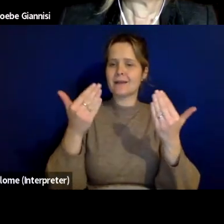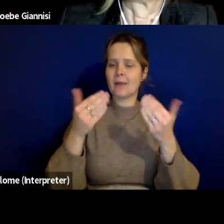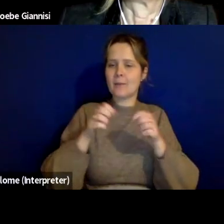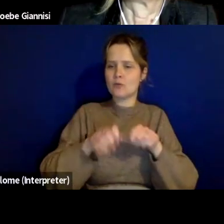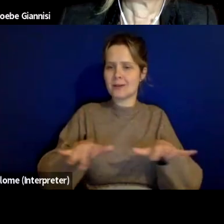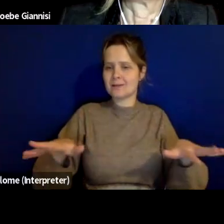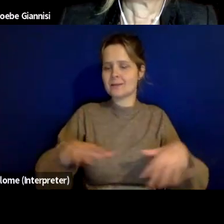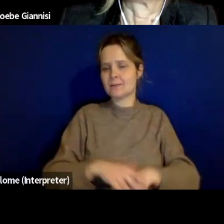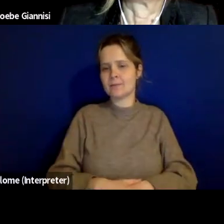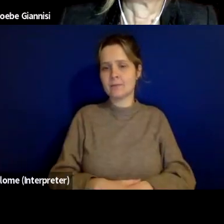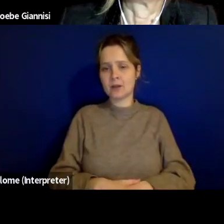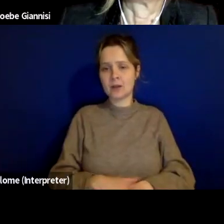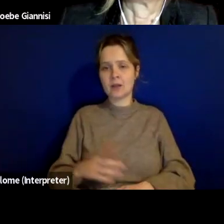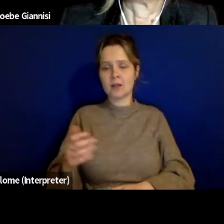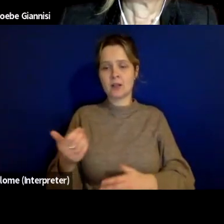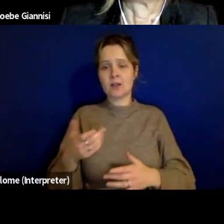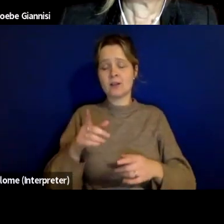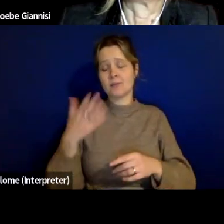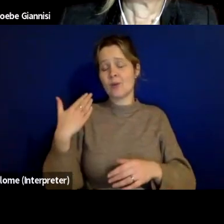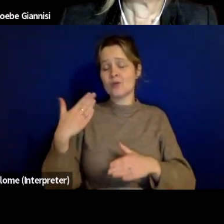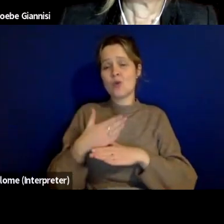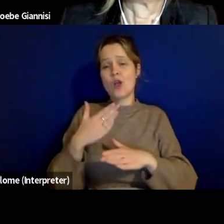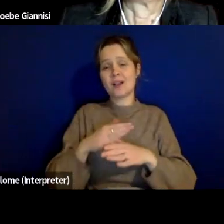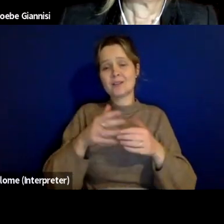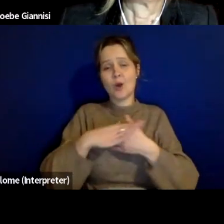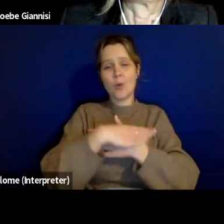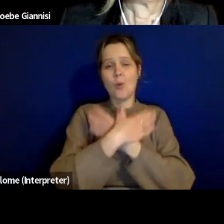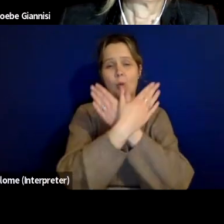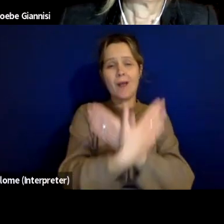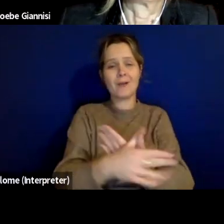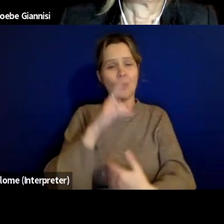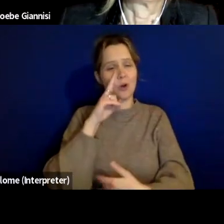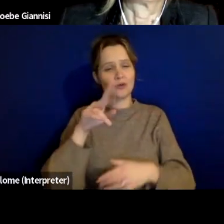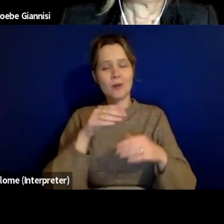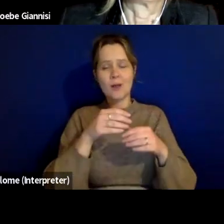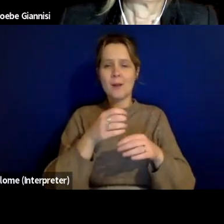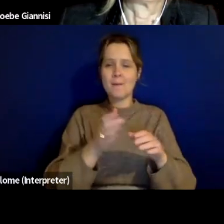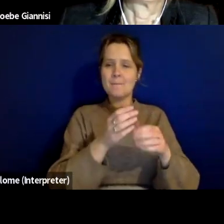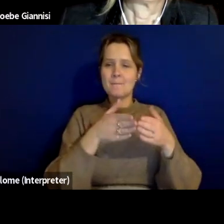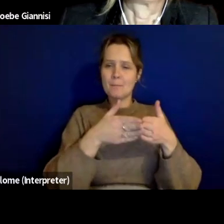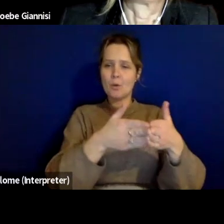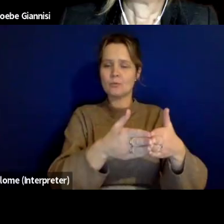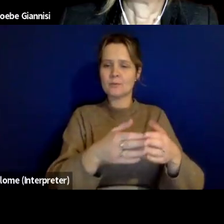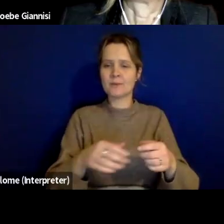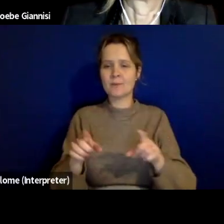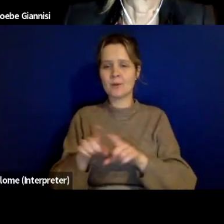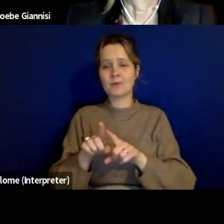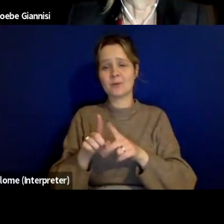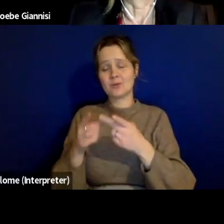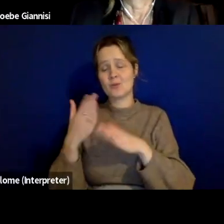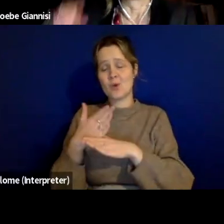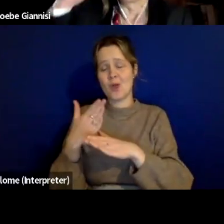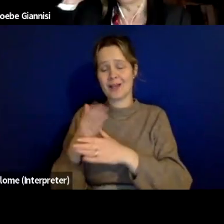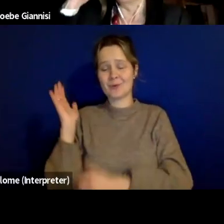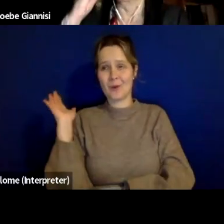career as a whale watch boat attendant, table dancer, and the worst waitress on Cape Cod, she